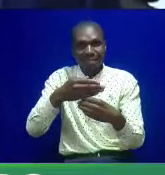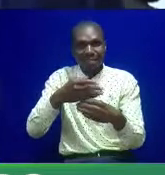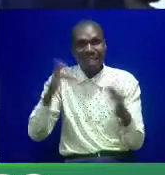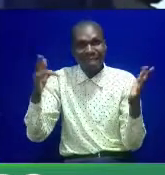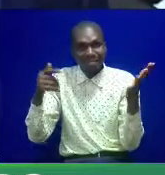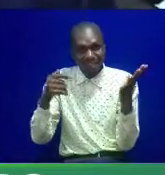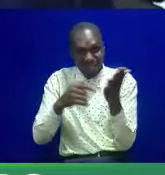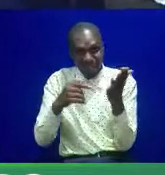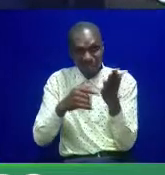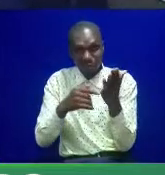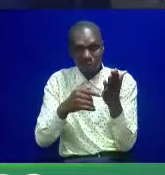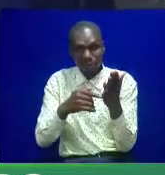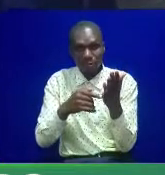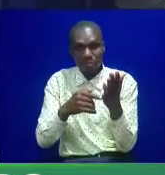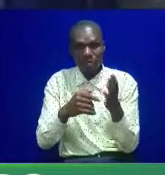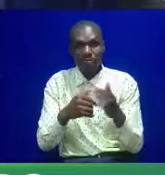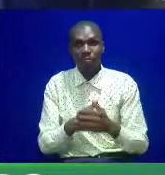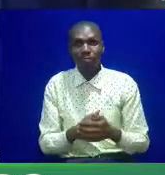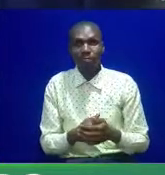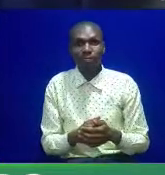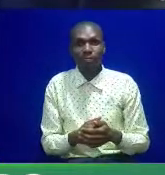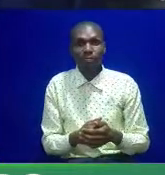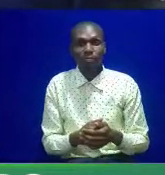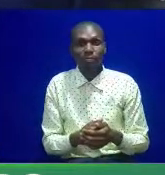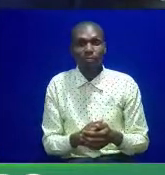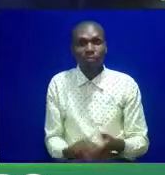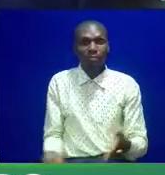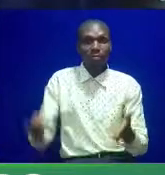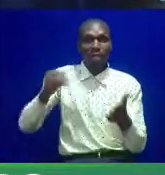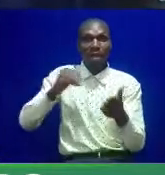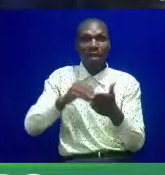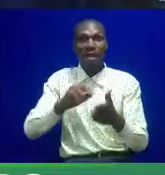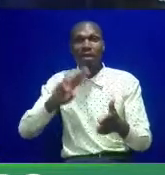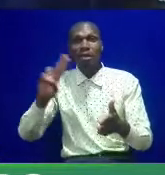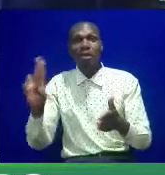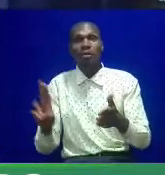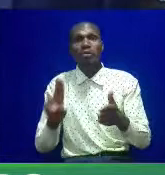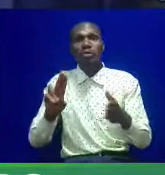digital engagements na ande nabe go tumeka una